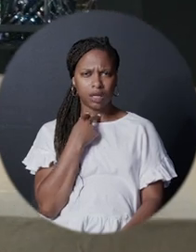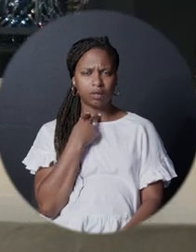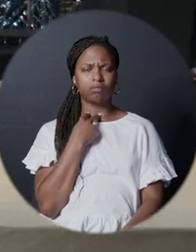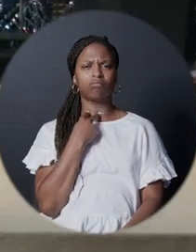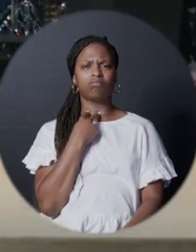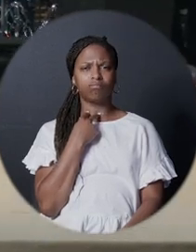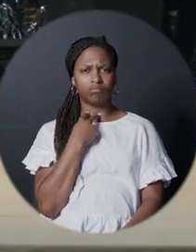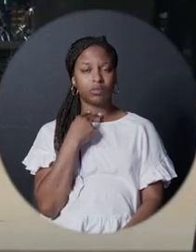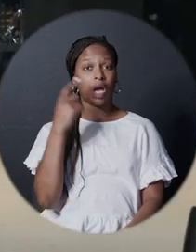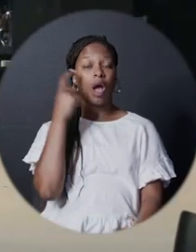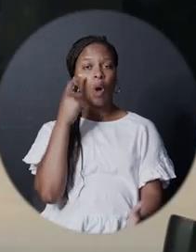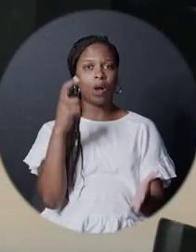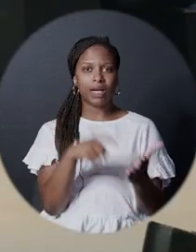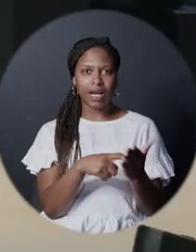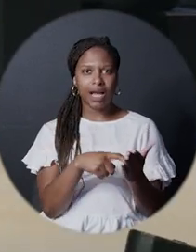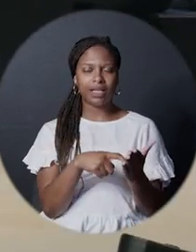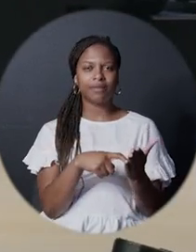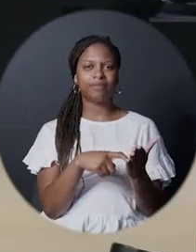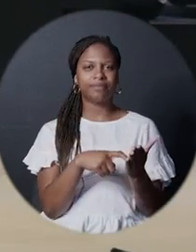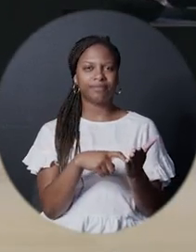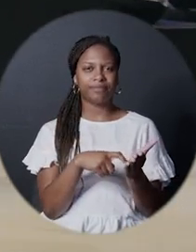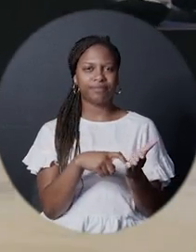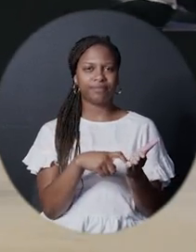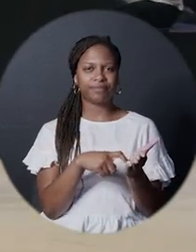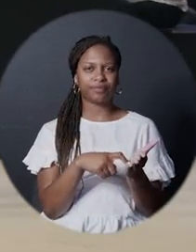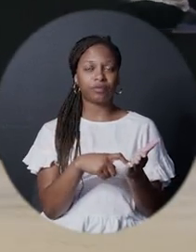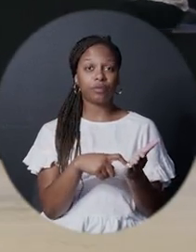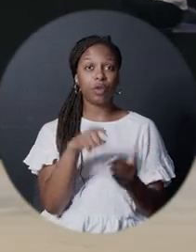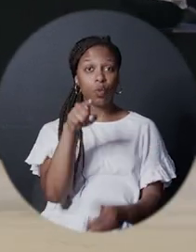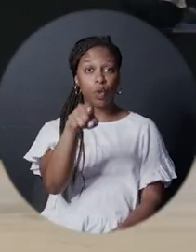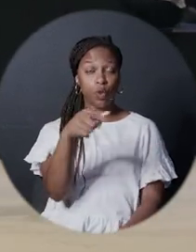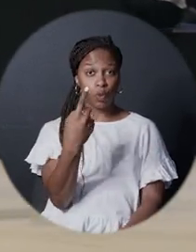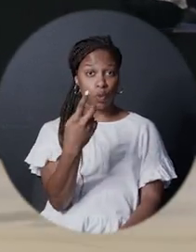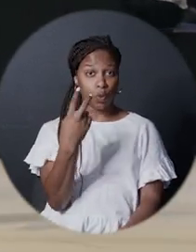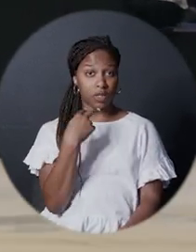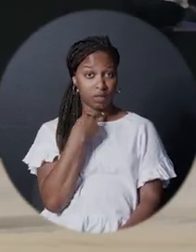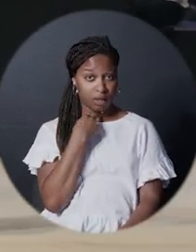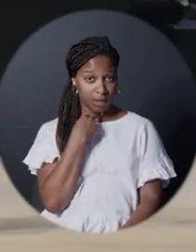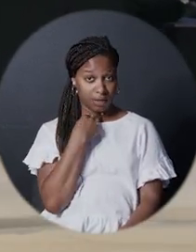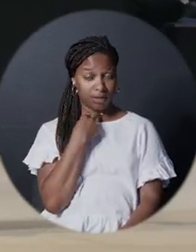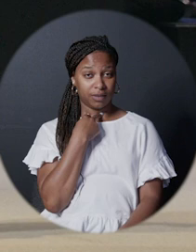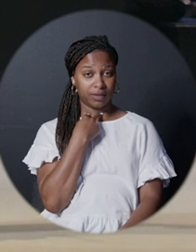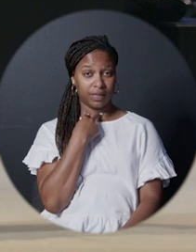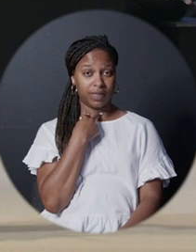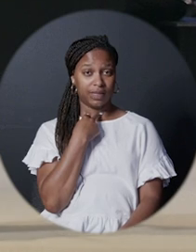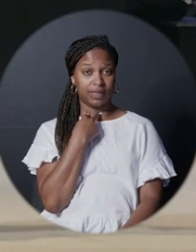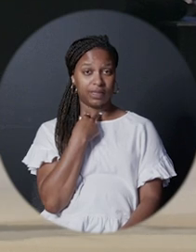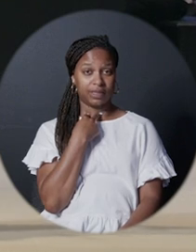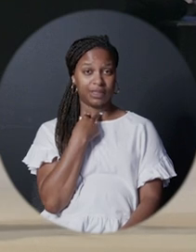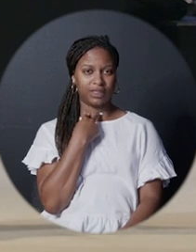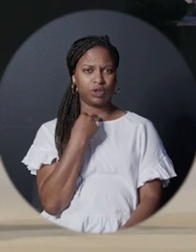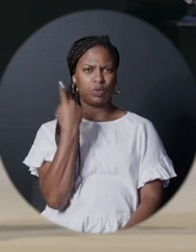was stuck. I was stuck. I was stuck. But I recognized that when you're stuck,